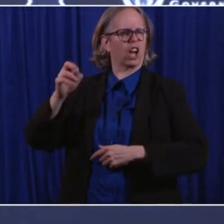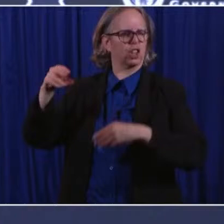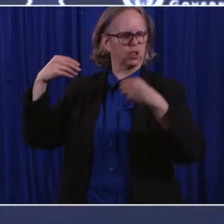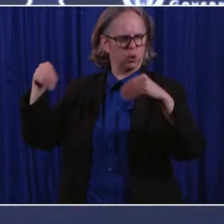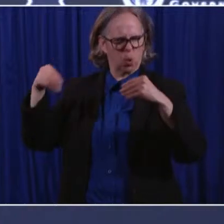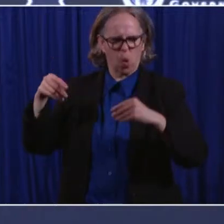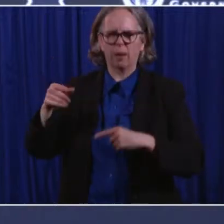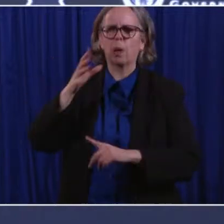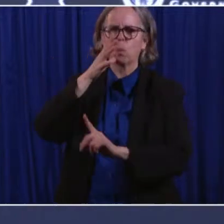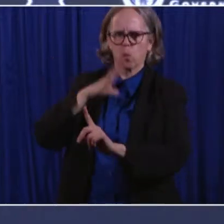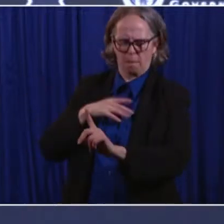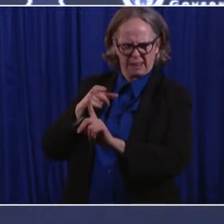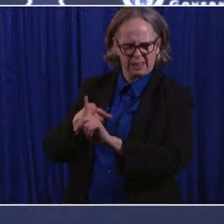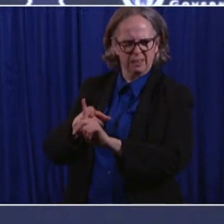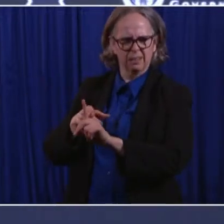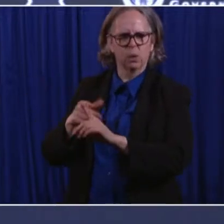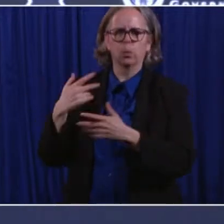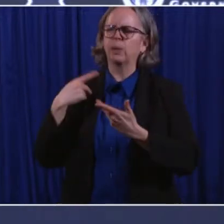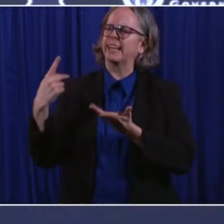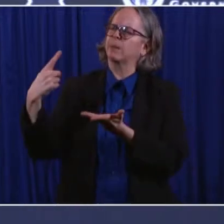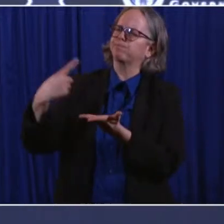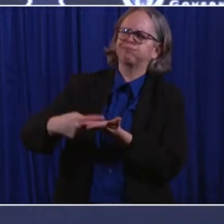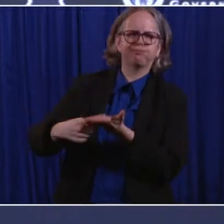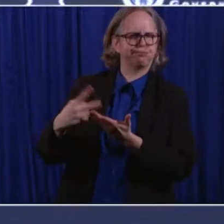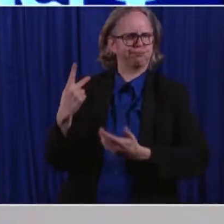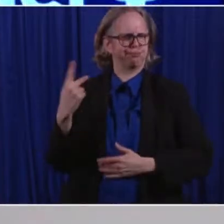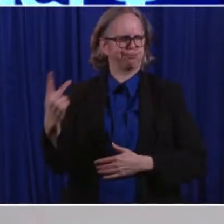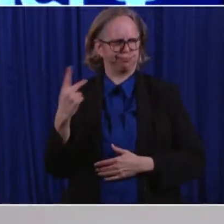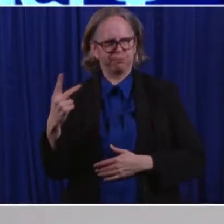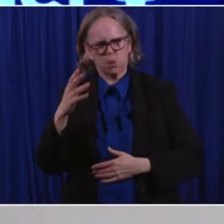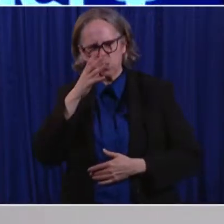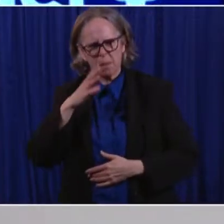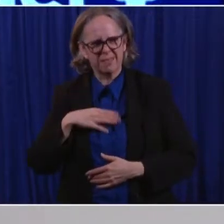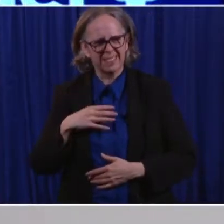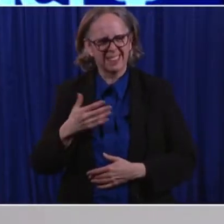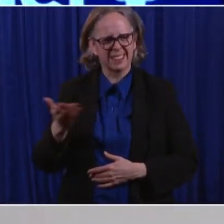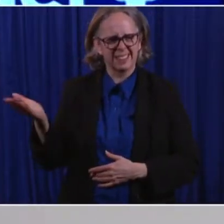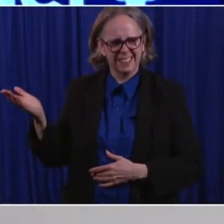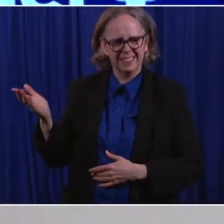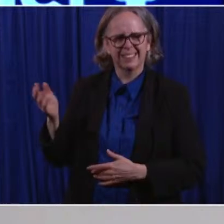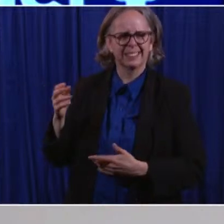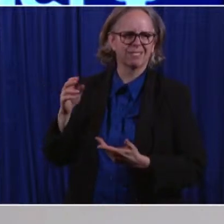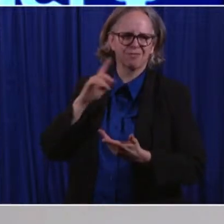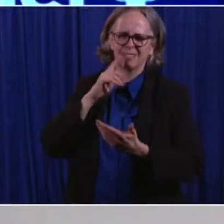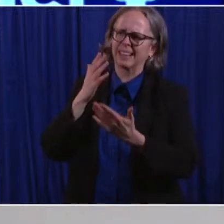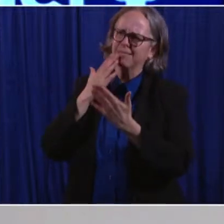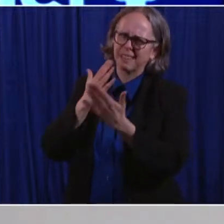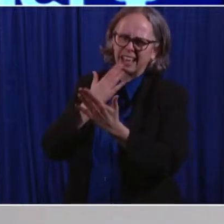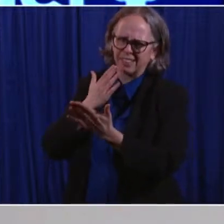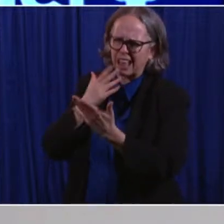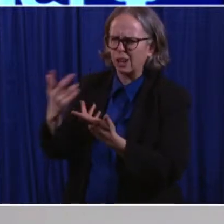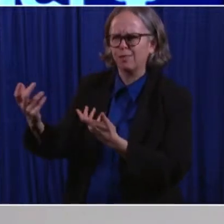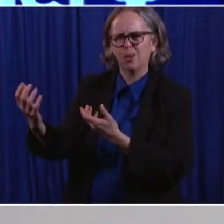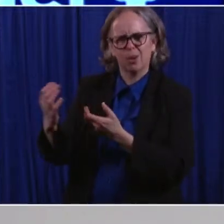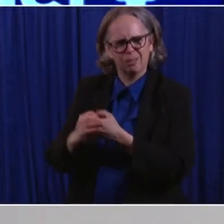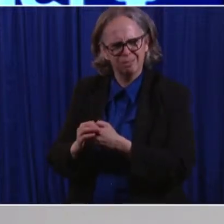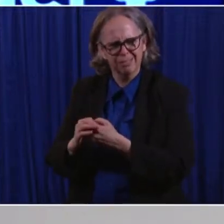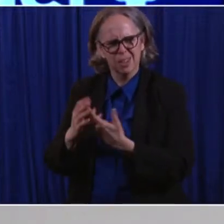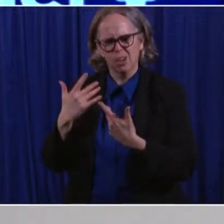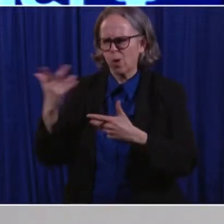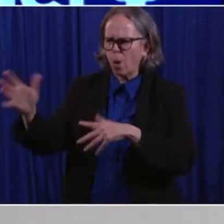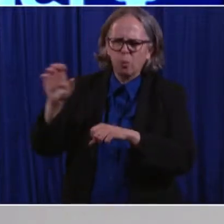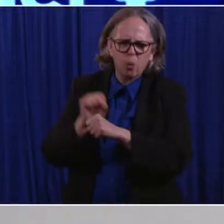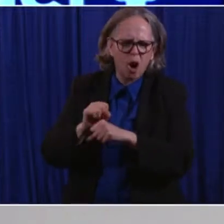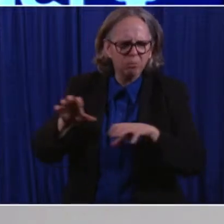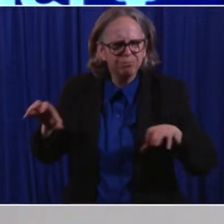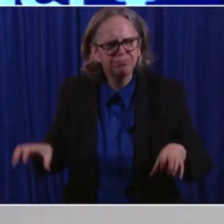bit and tour the facility. And so, Erin, thank you very, very much for the good work that Kroger is doing, and just how's it going down